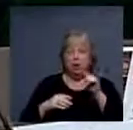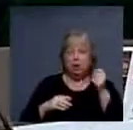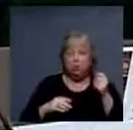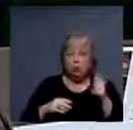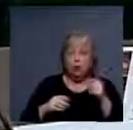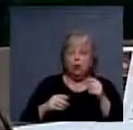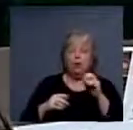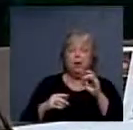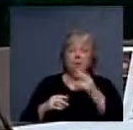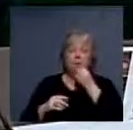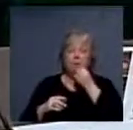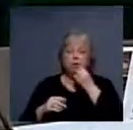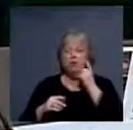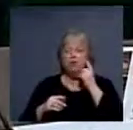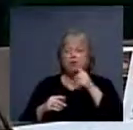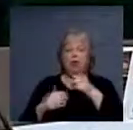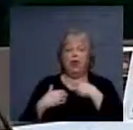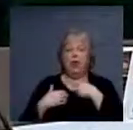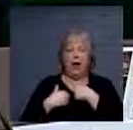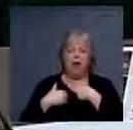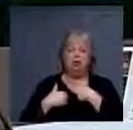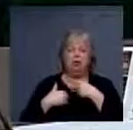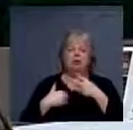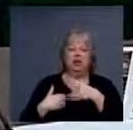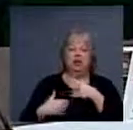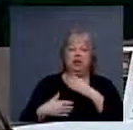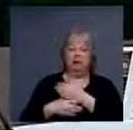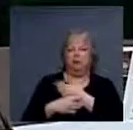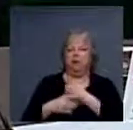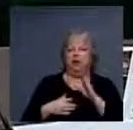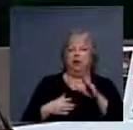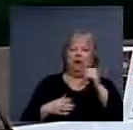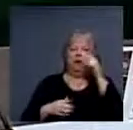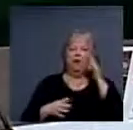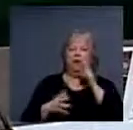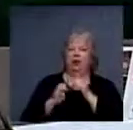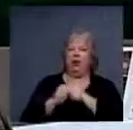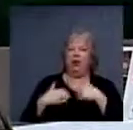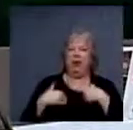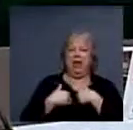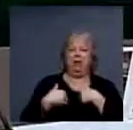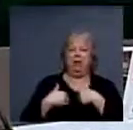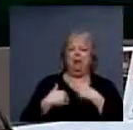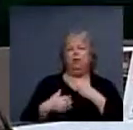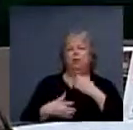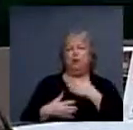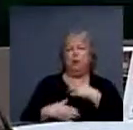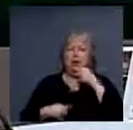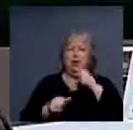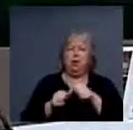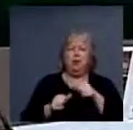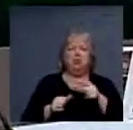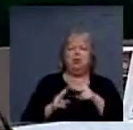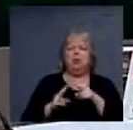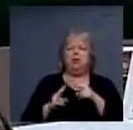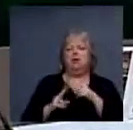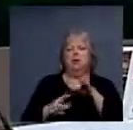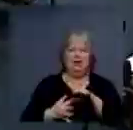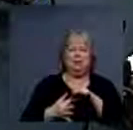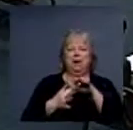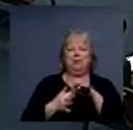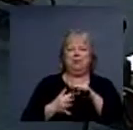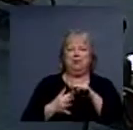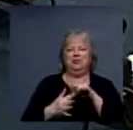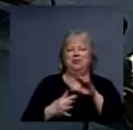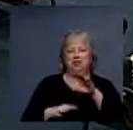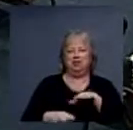Animal Village for the dogs and cats. She would like to share her birthday with them. So please remember Catherine. She's a very, very special child. Thank